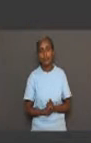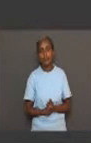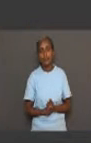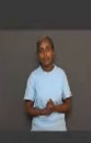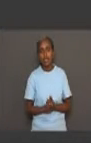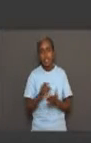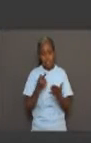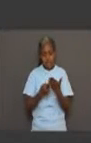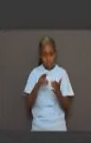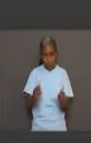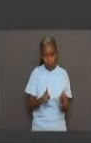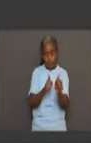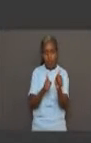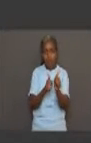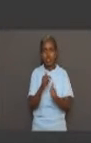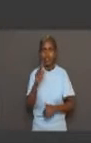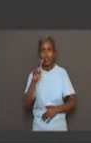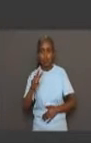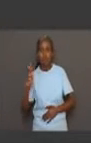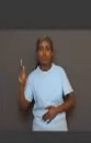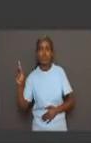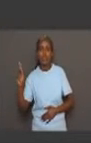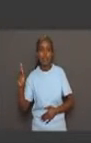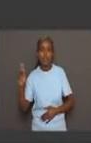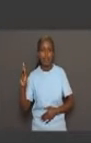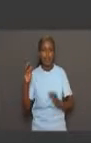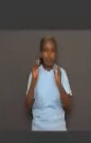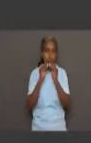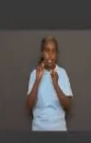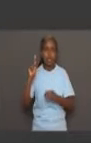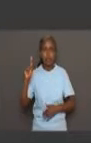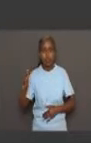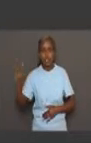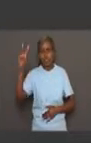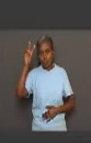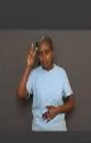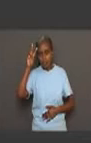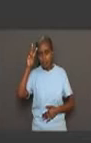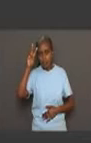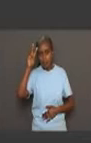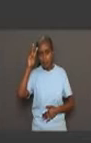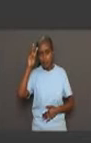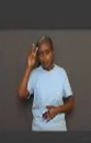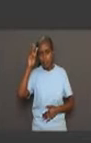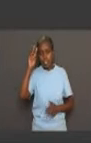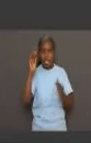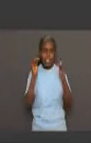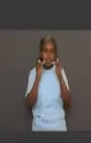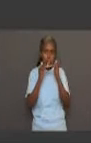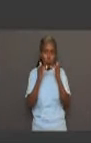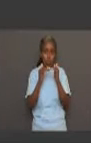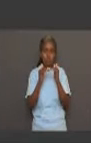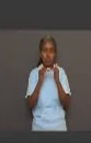It follows that 2k plus 1 squared is